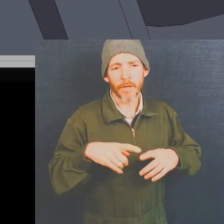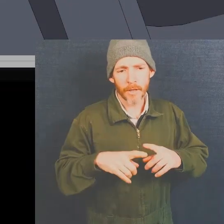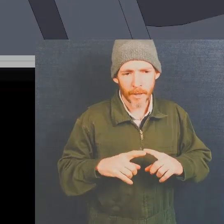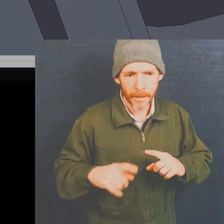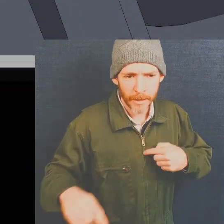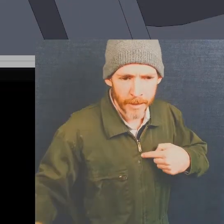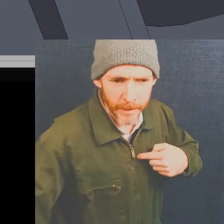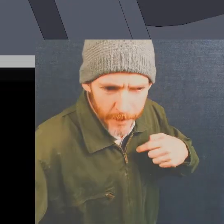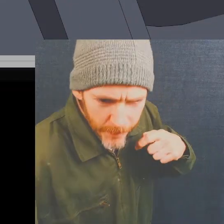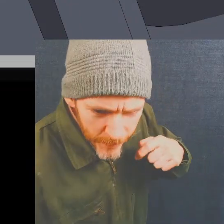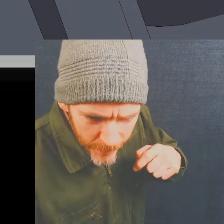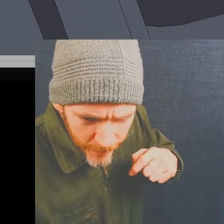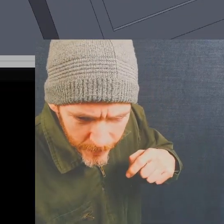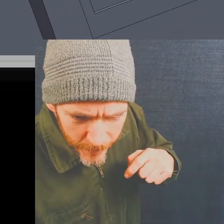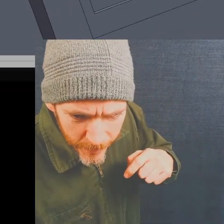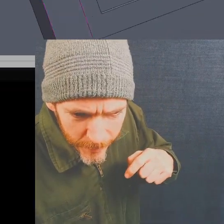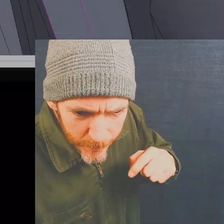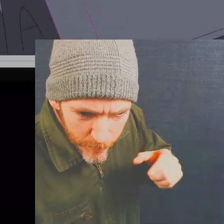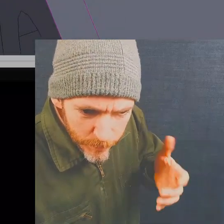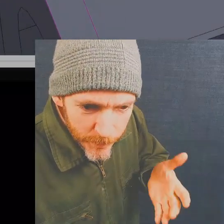1.04.